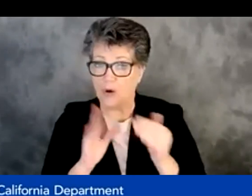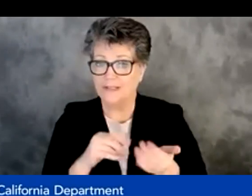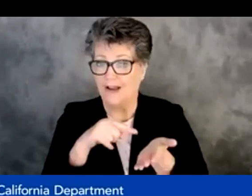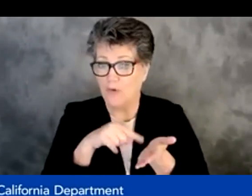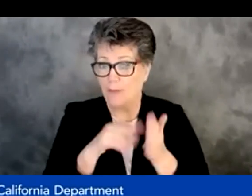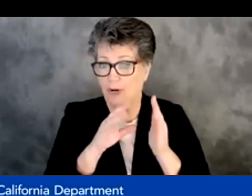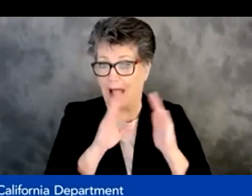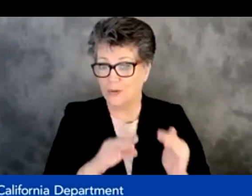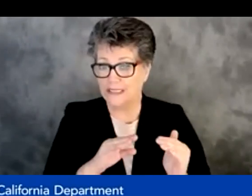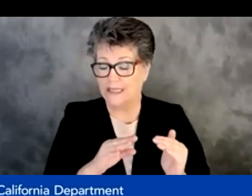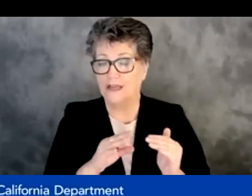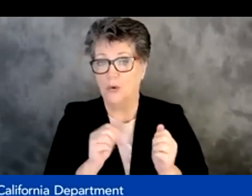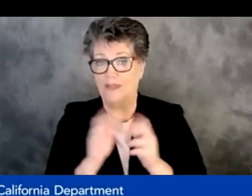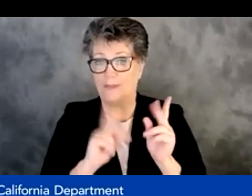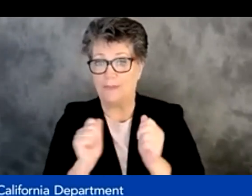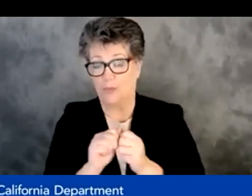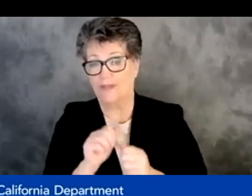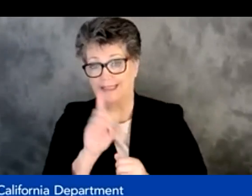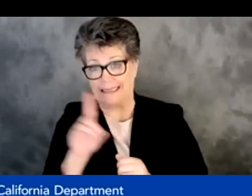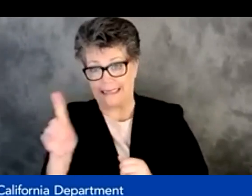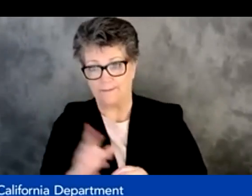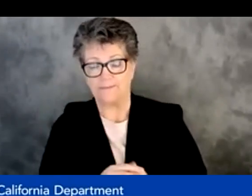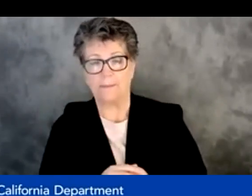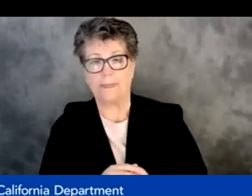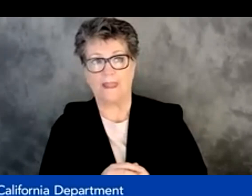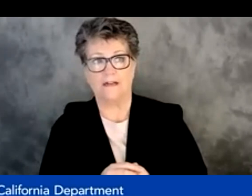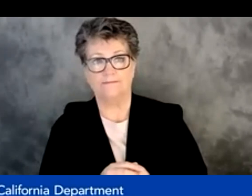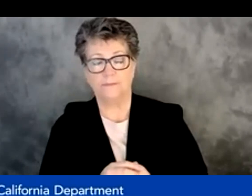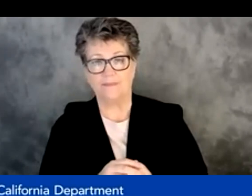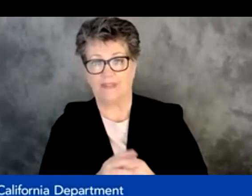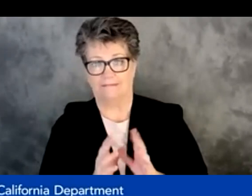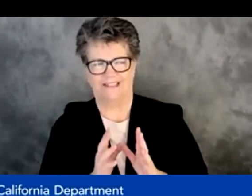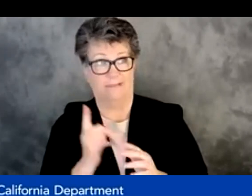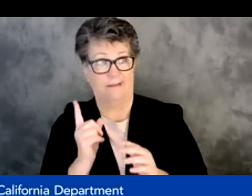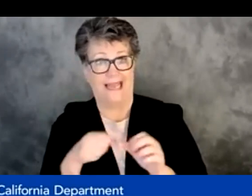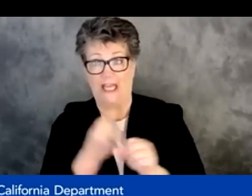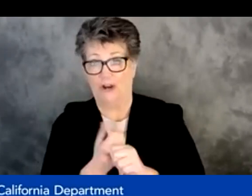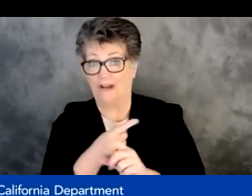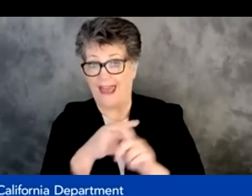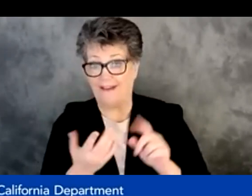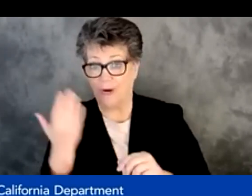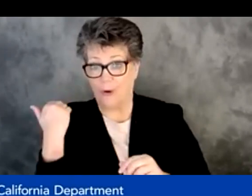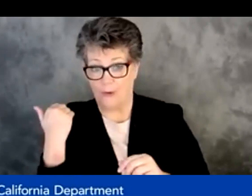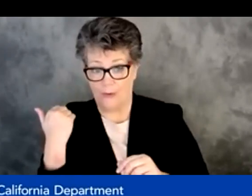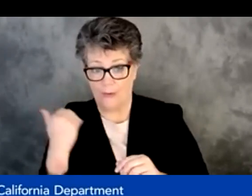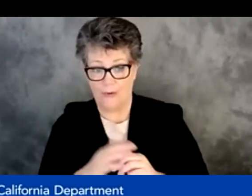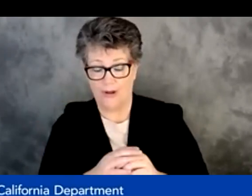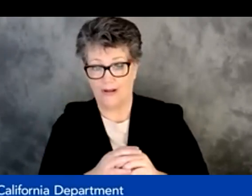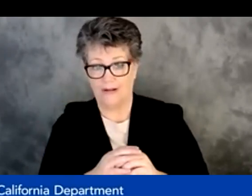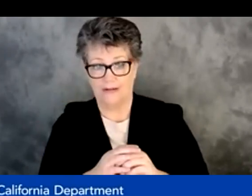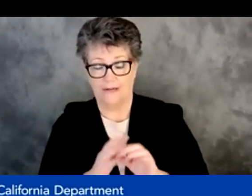with developmental disabilities. It wasn't but a year and a half ago that we even sort